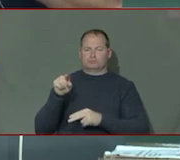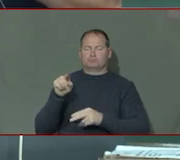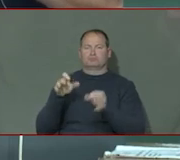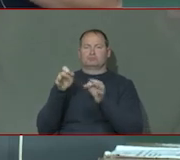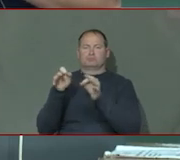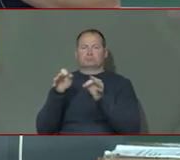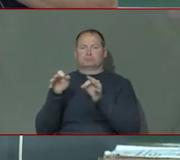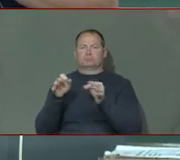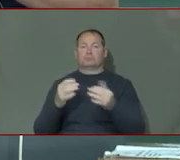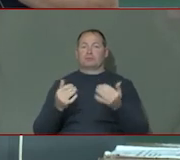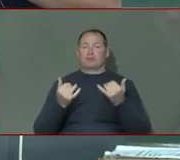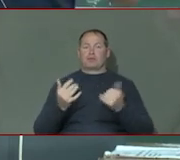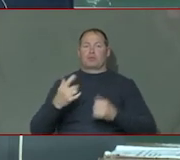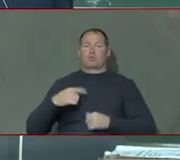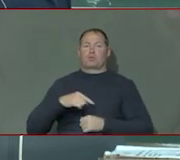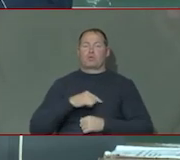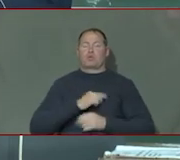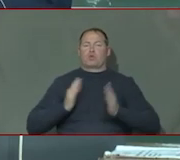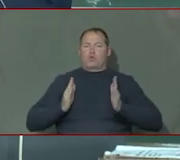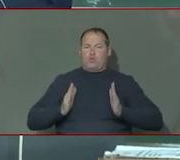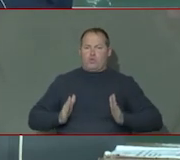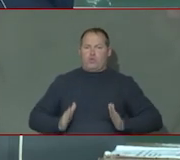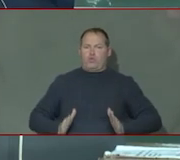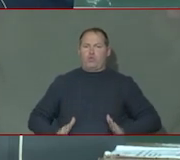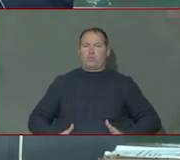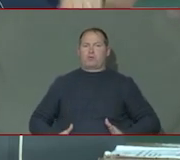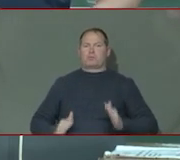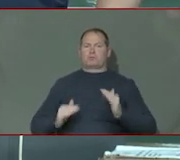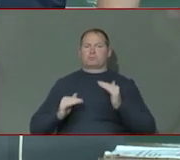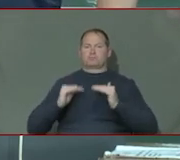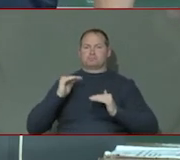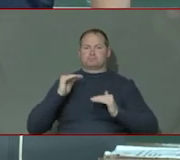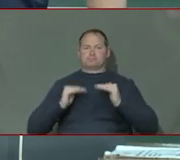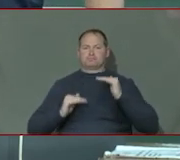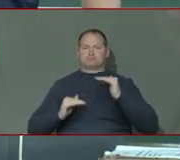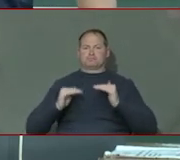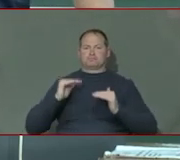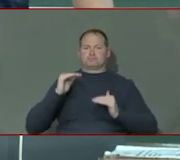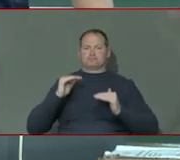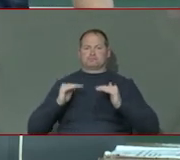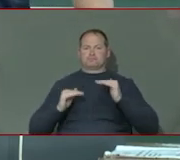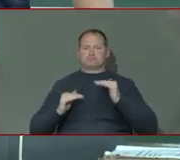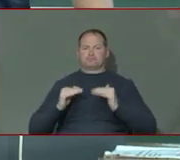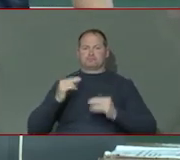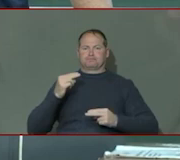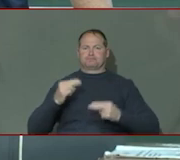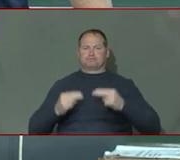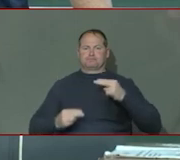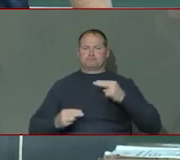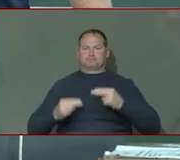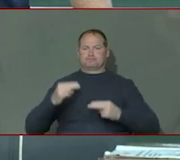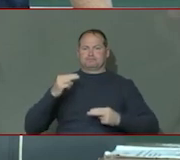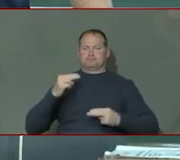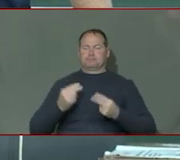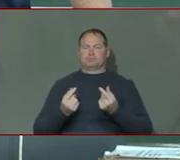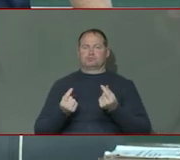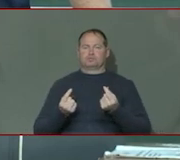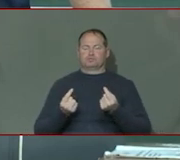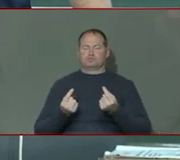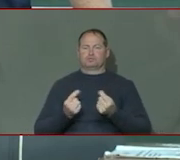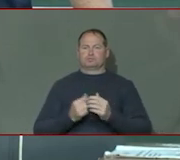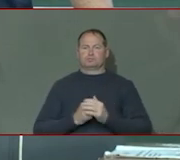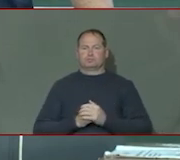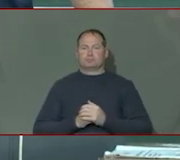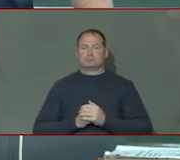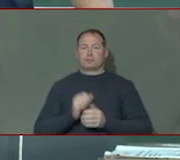want to discuss still human homeostasis. But if you want to view a lesson so long on plant hormones, please,